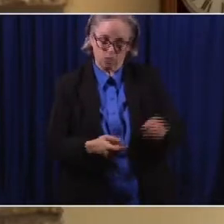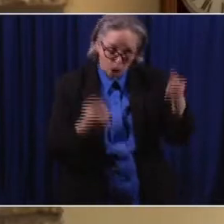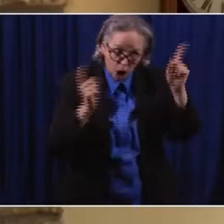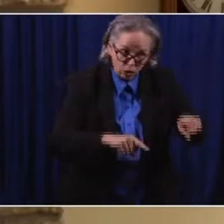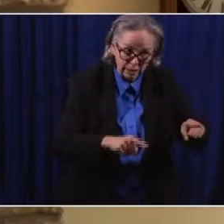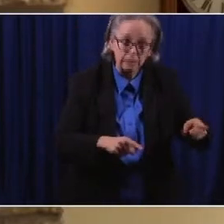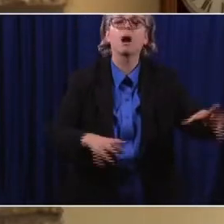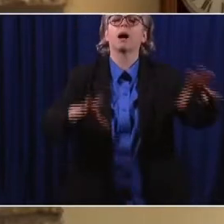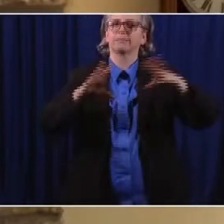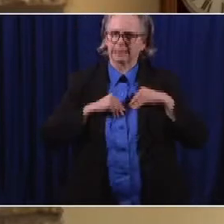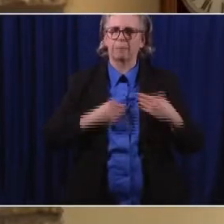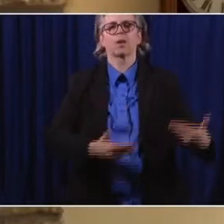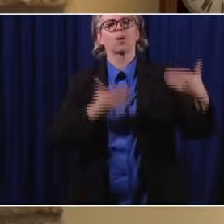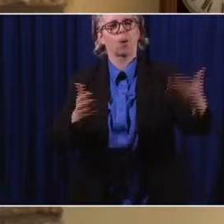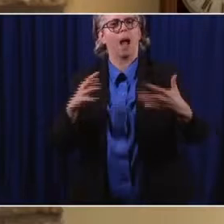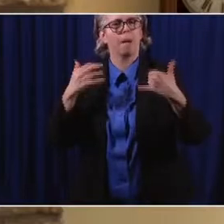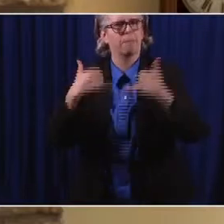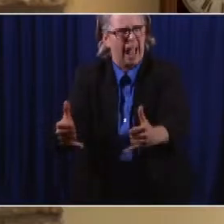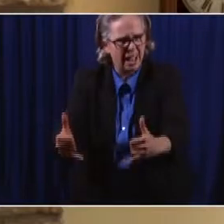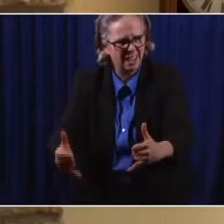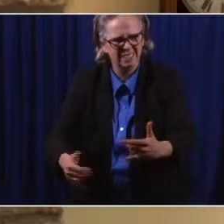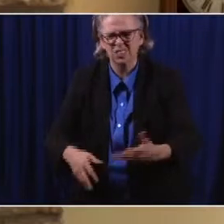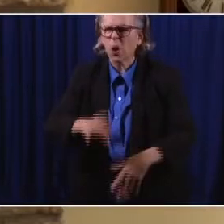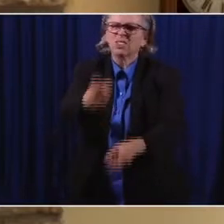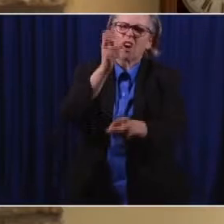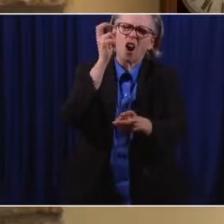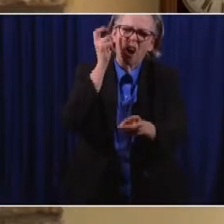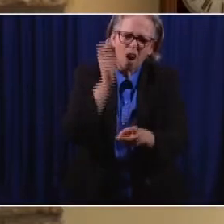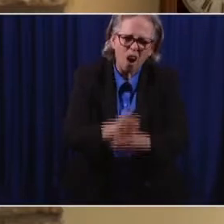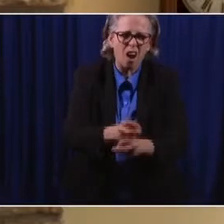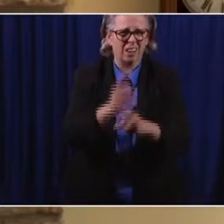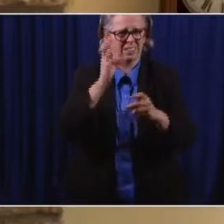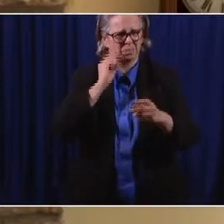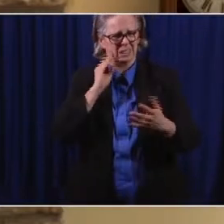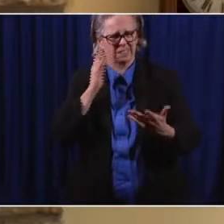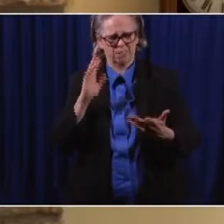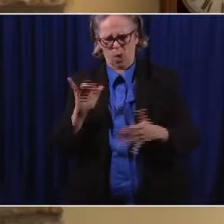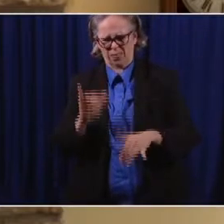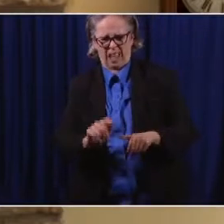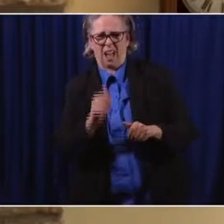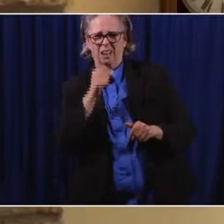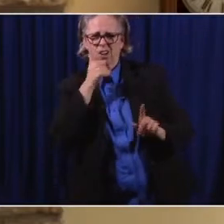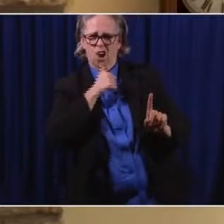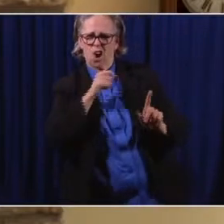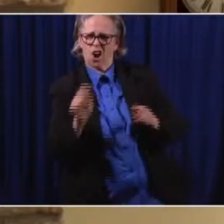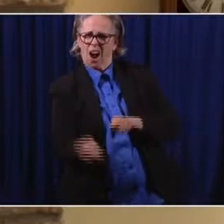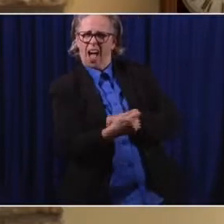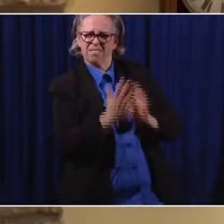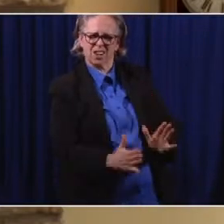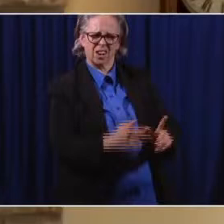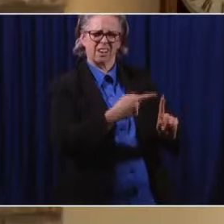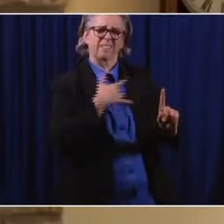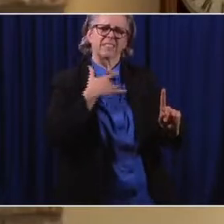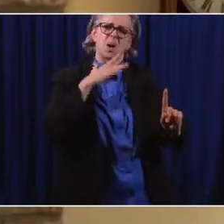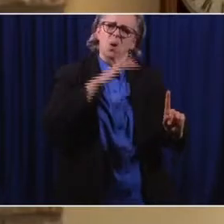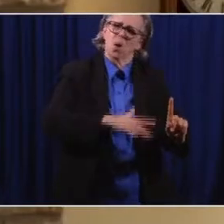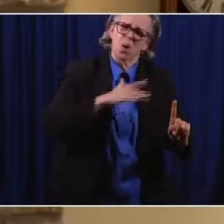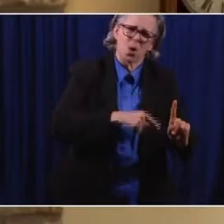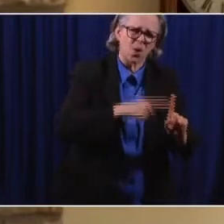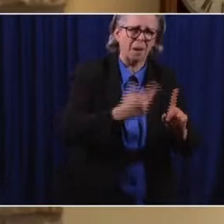tough situation for her. I'm very, very sorry for her. I know that doesn't help her a bit, but I'm very sorry for her. I think if this was